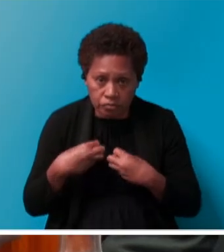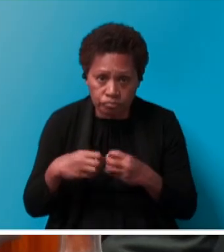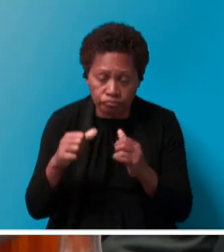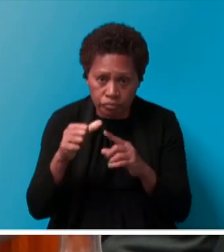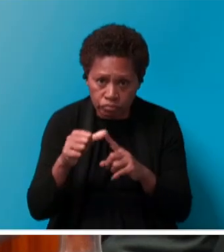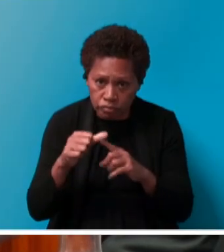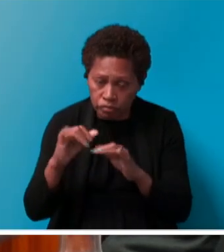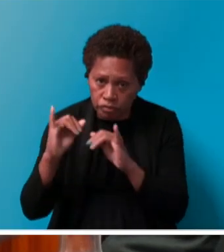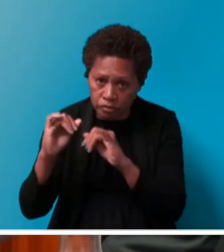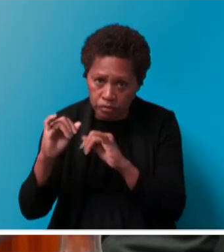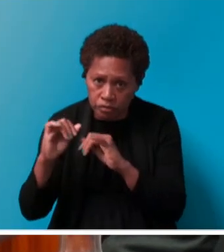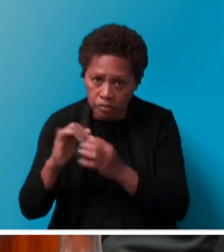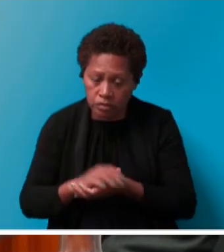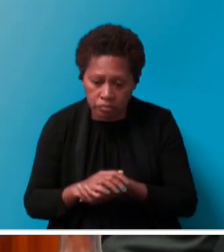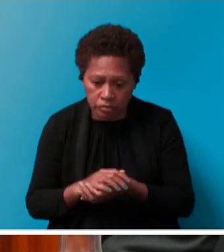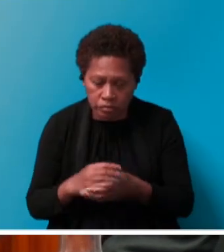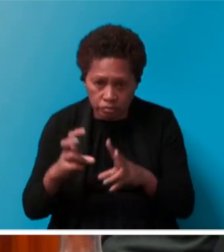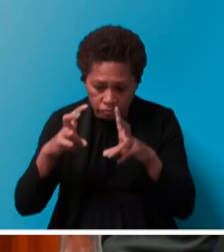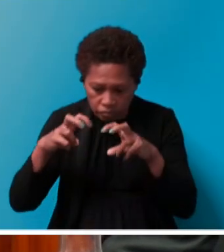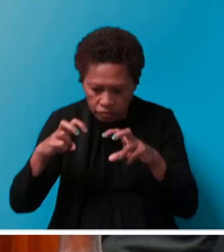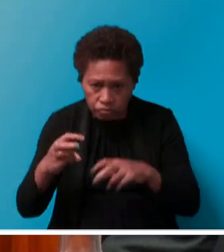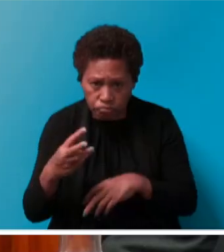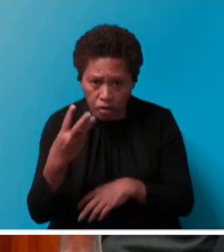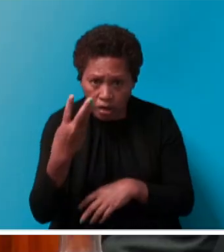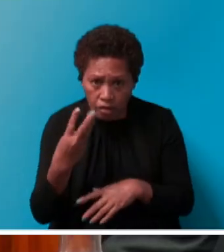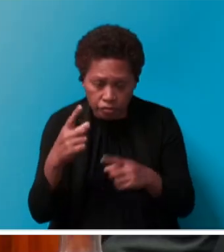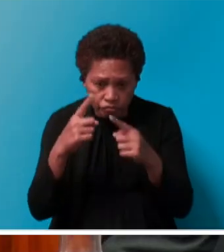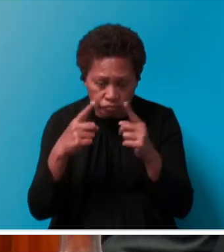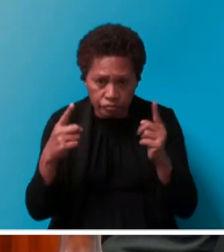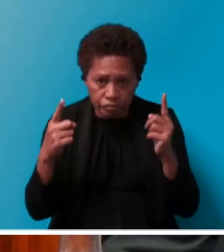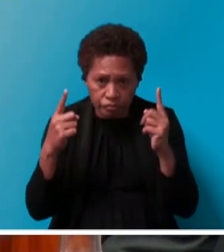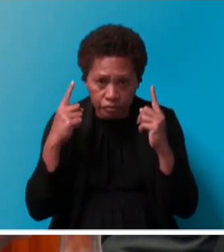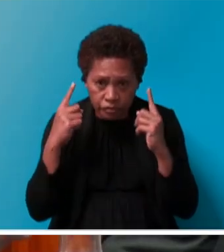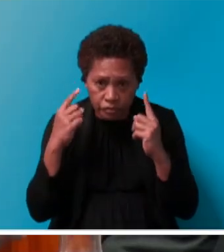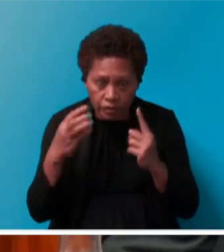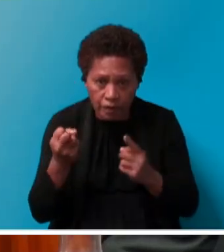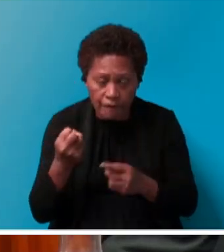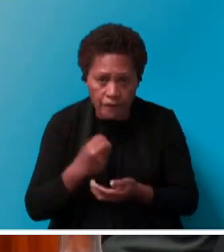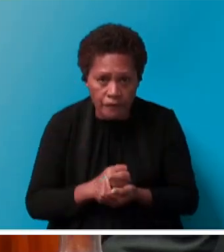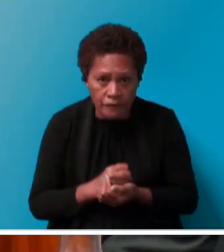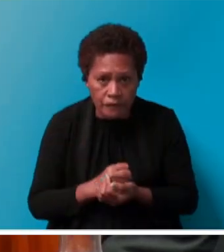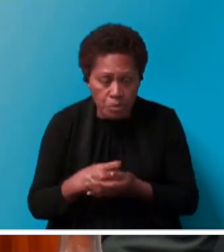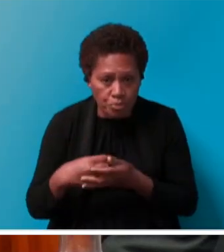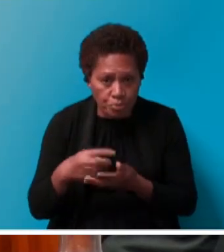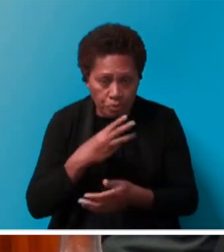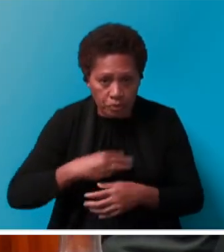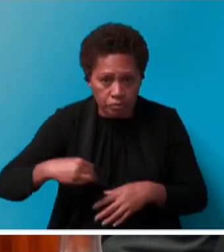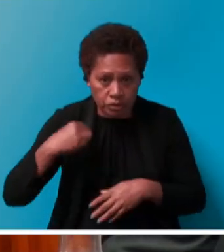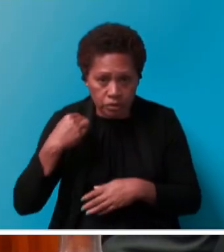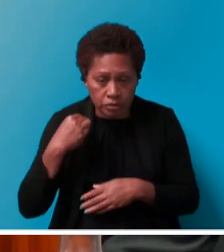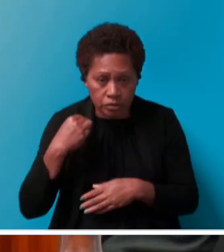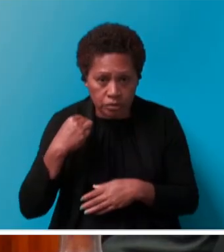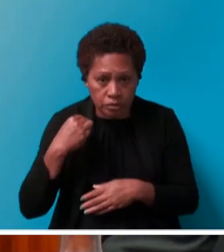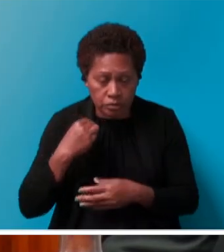clerical officer search, and 3 graduates interns from Ministry of Civil Service. Mr. Speaker, what I have